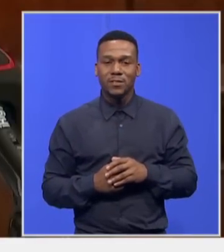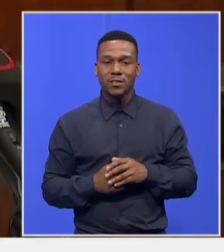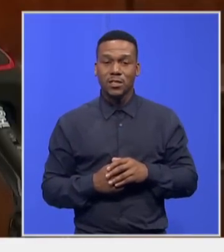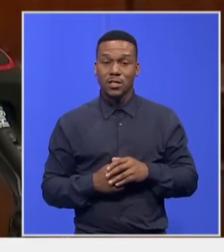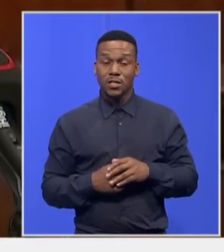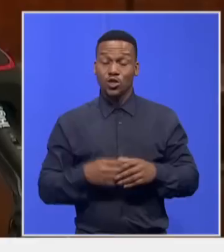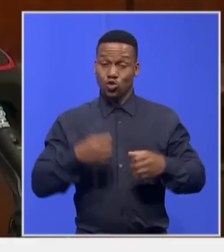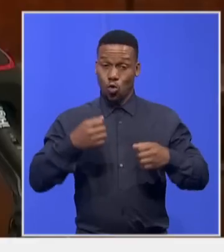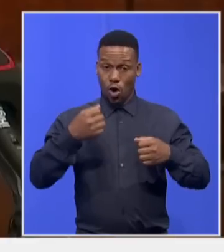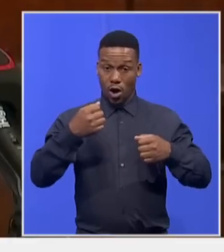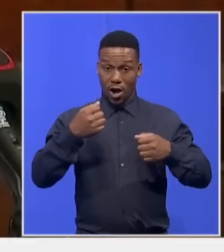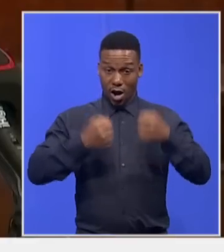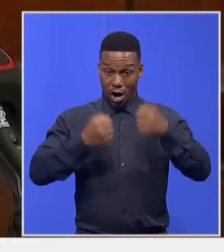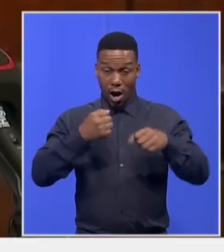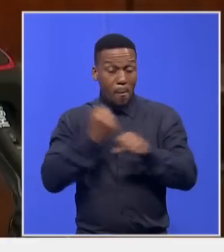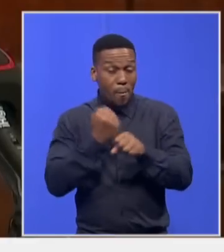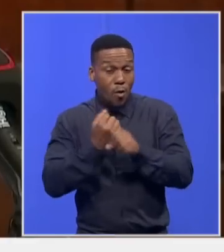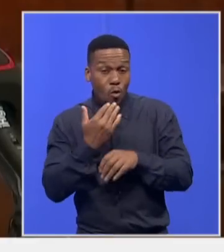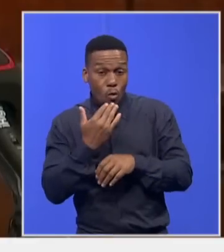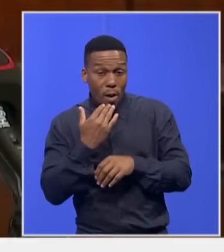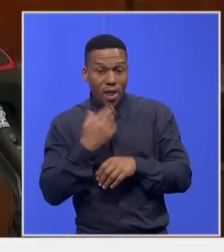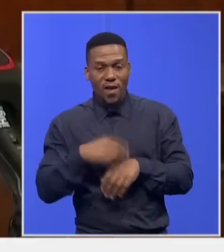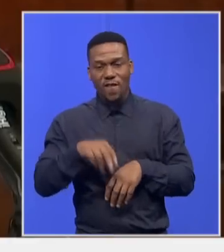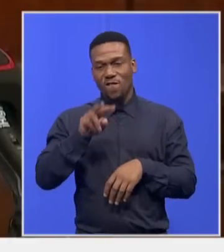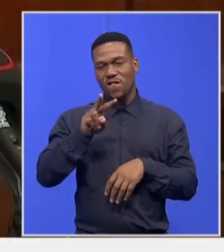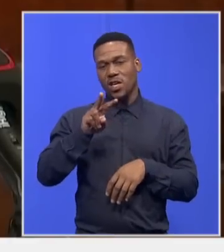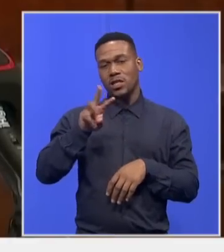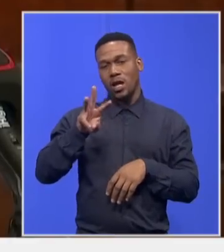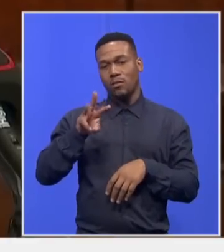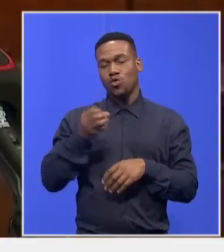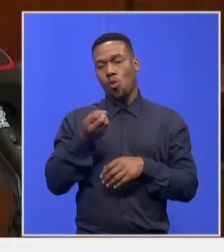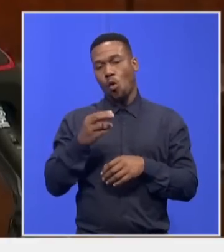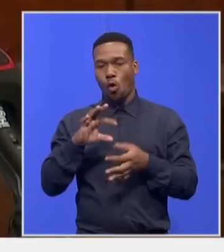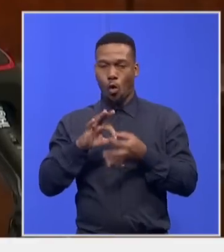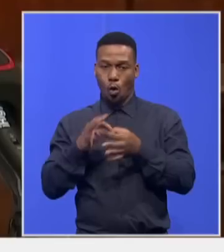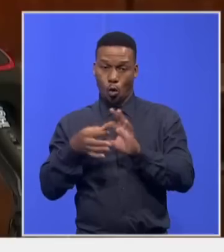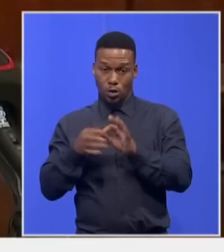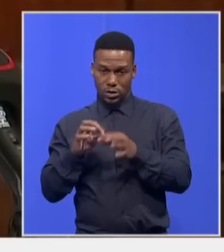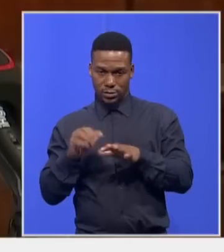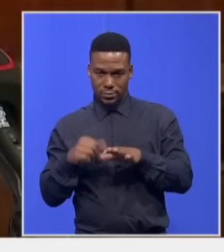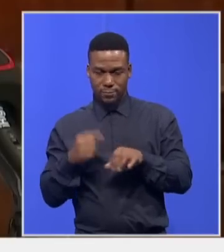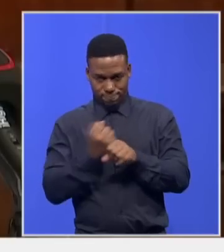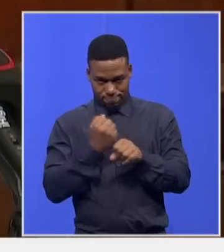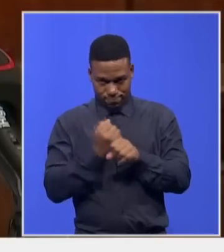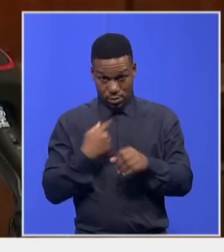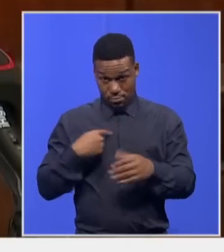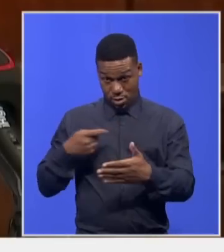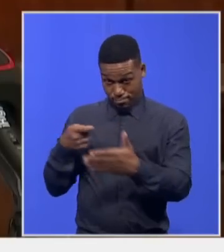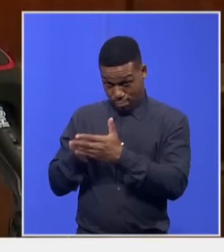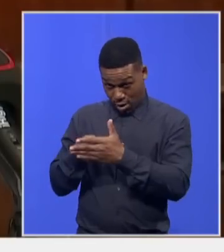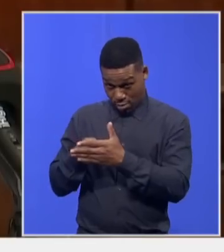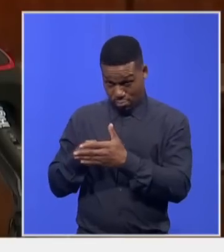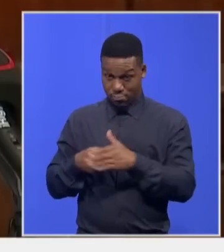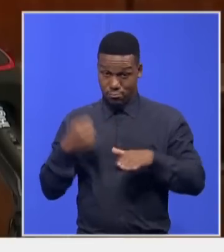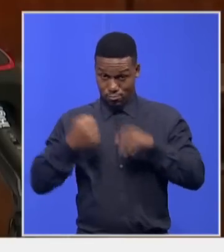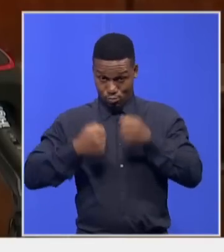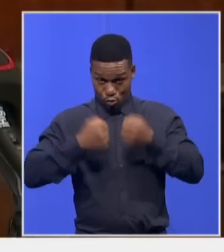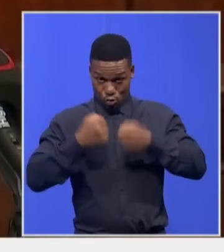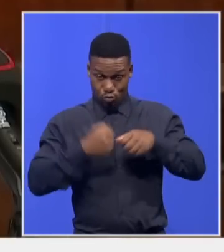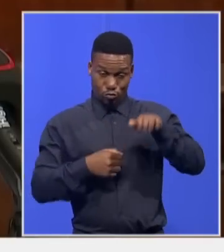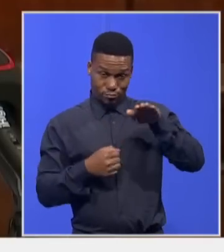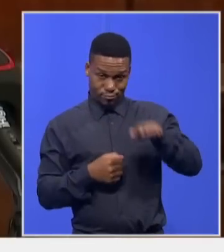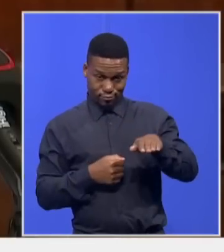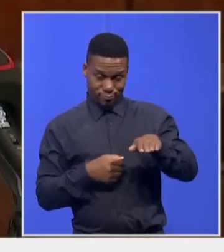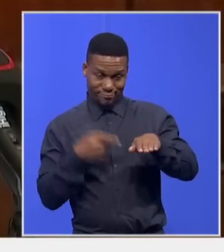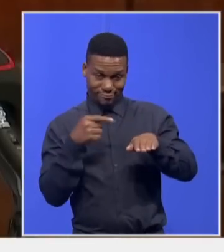is Audi or VWs from that image. And then when I take the car, buy it the first time, they tell me